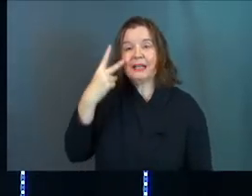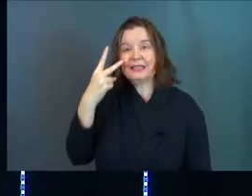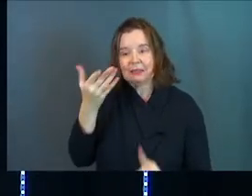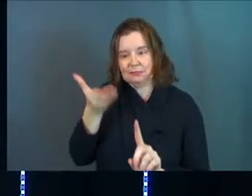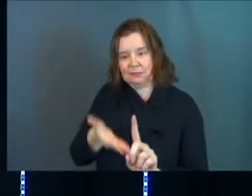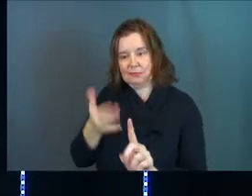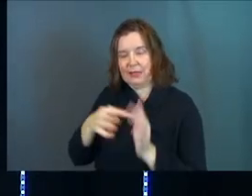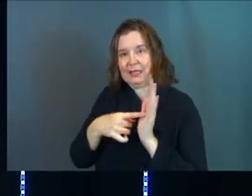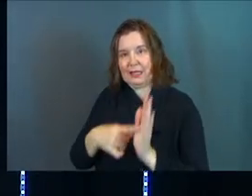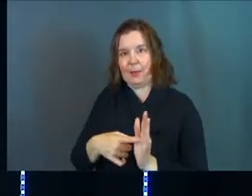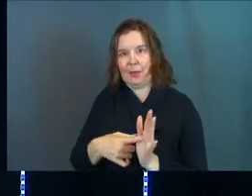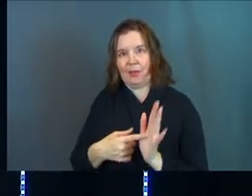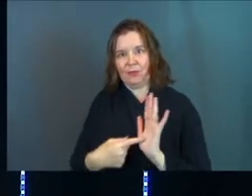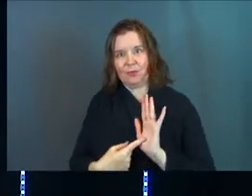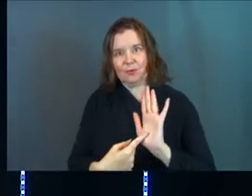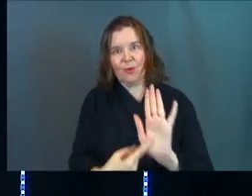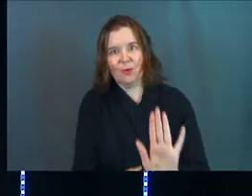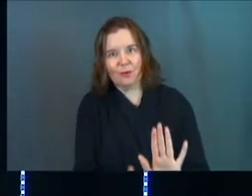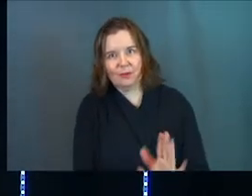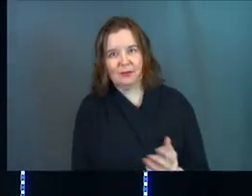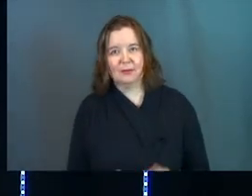the example in front of them.